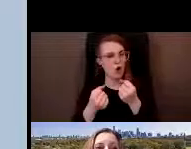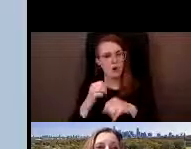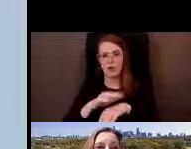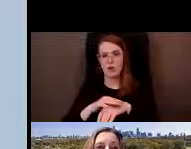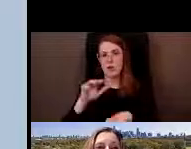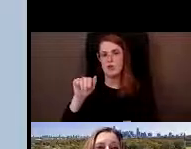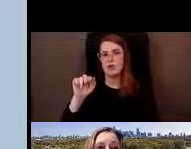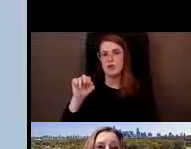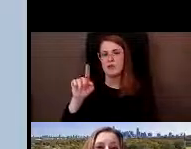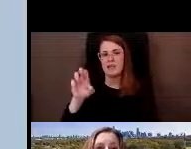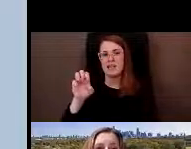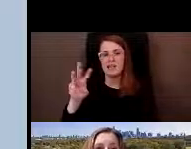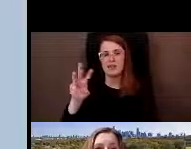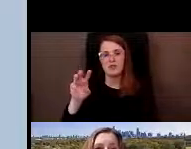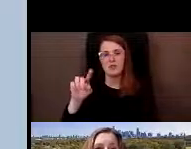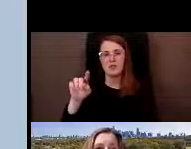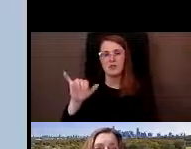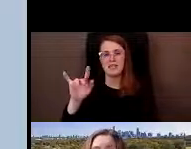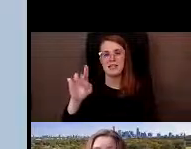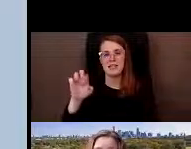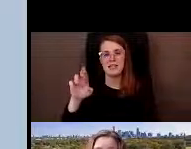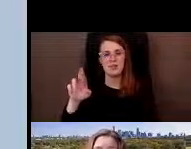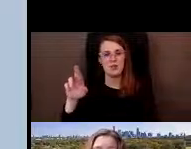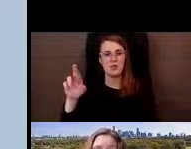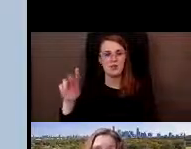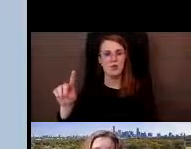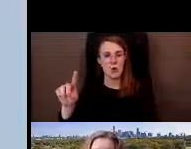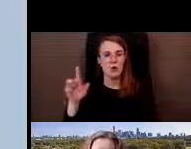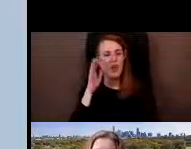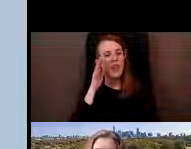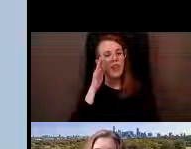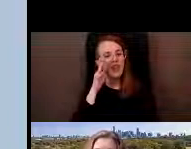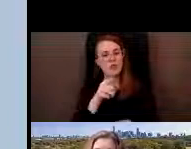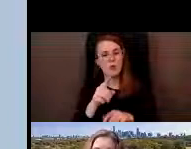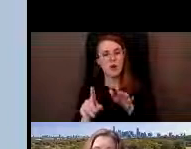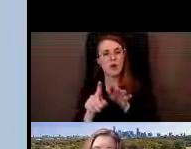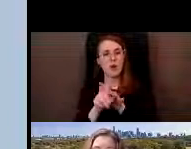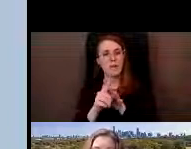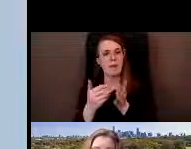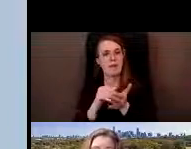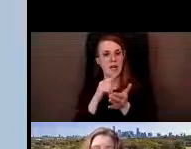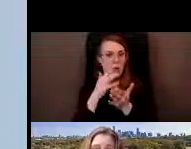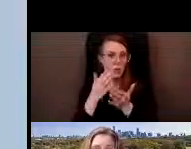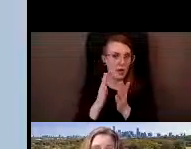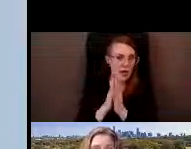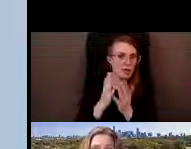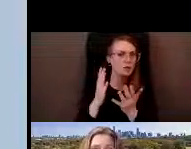and several others. This will come up again when we ask the question about your top 5